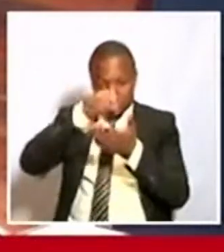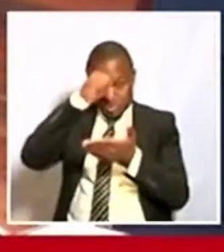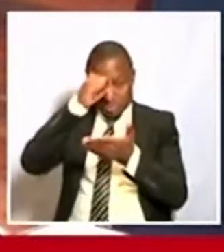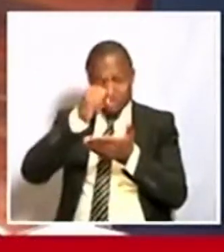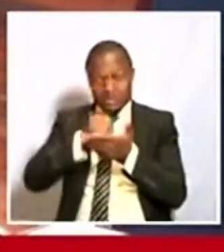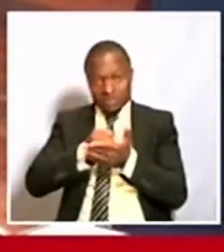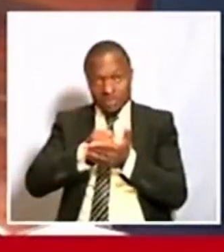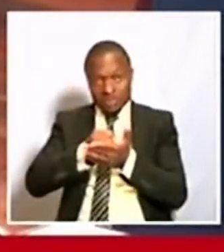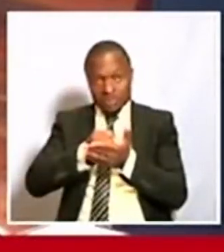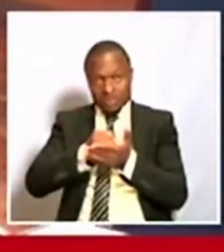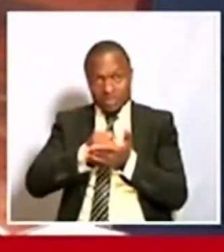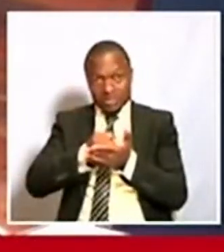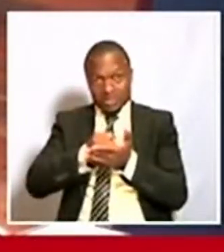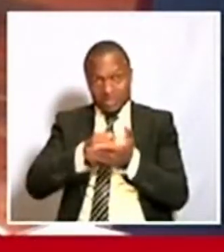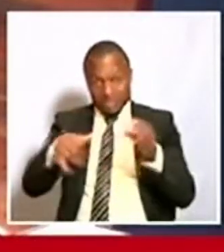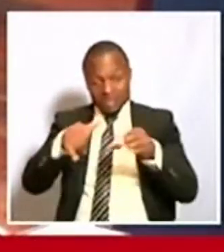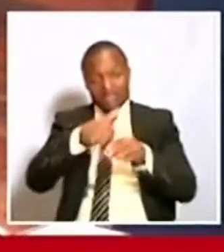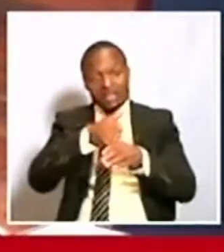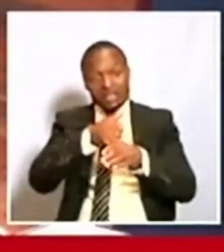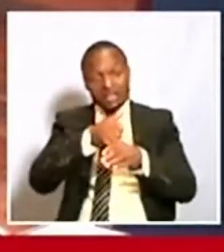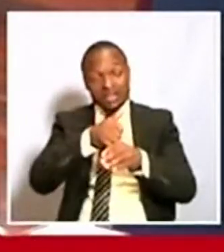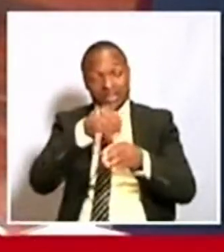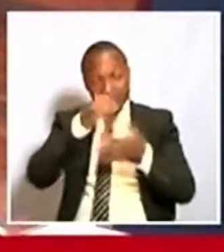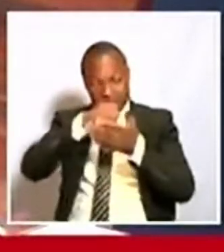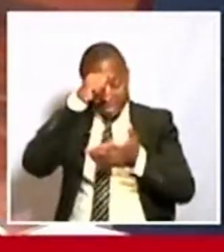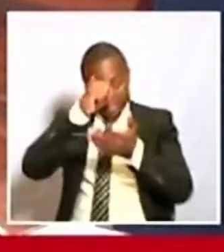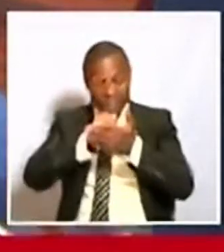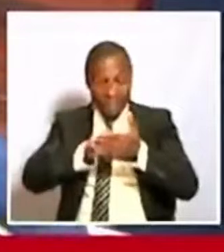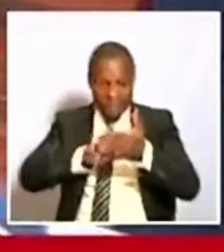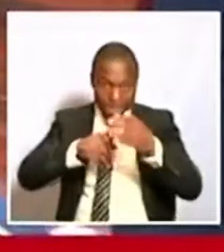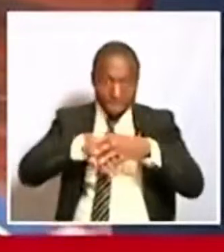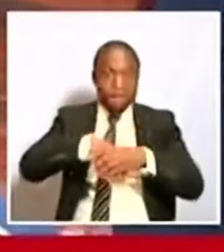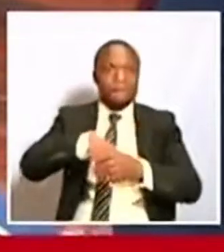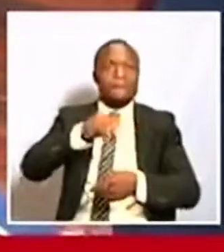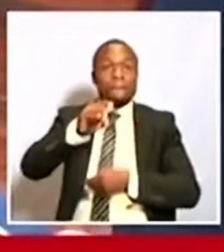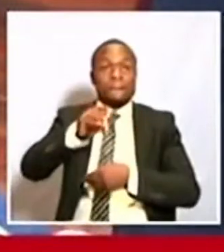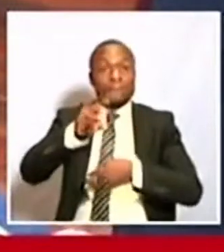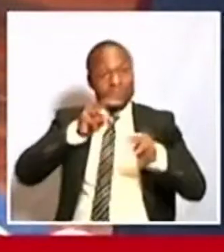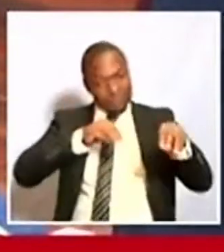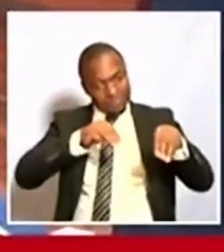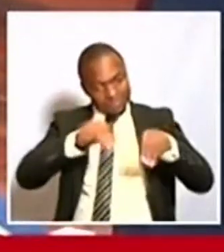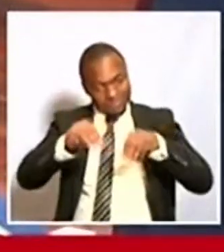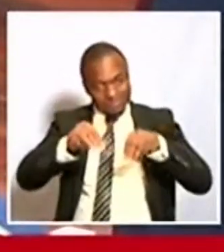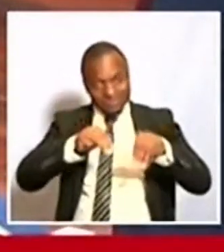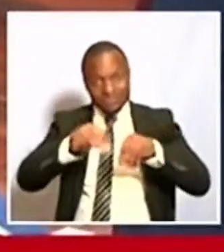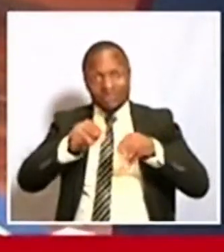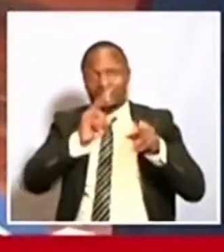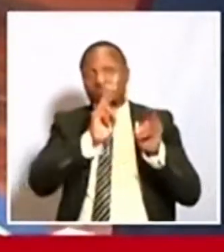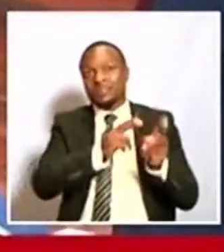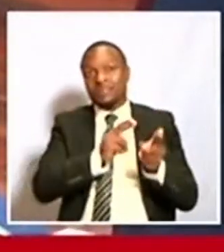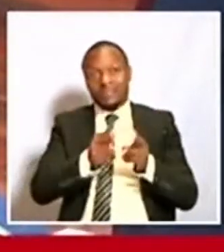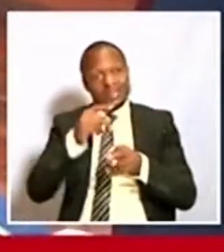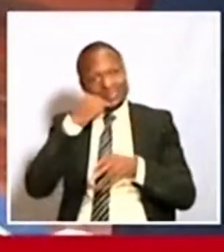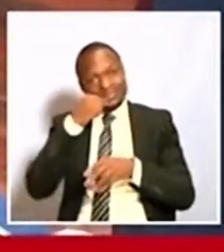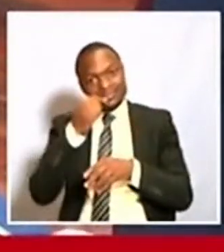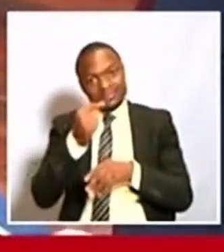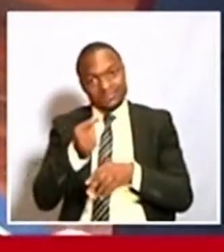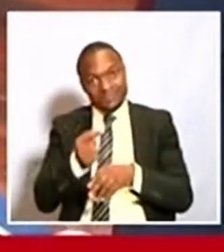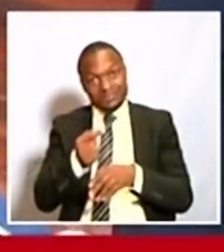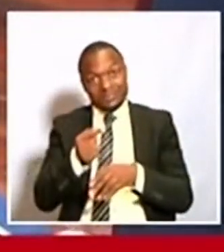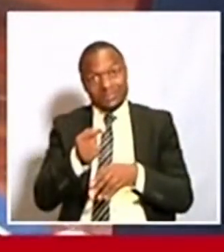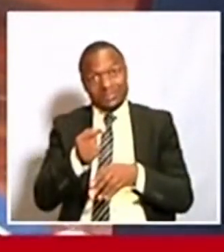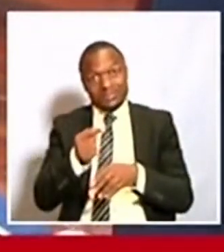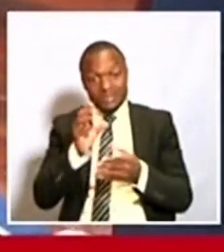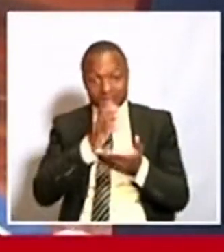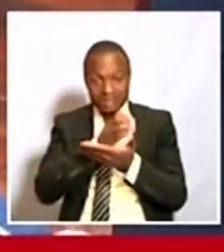among the students that were sent away. The action taken by management is that management wishes to report that the